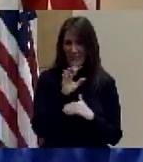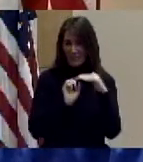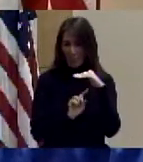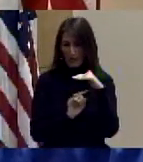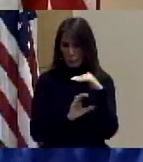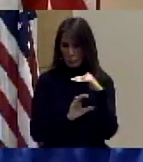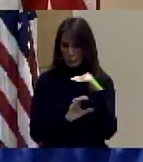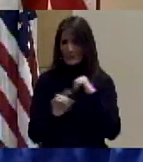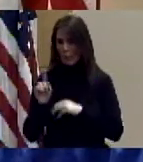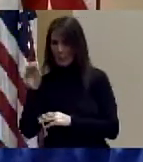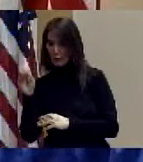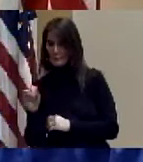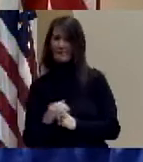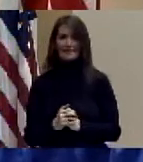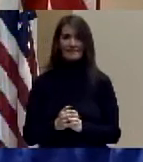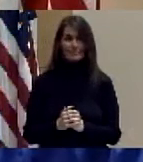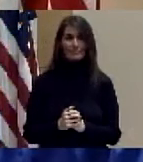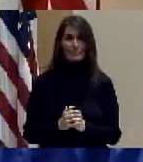0.65%.